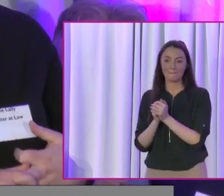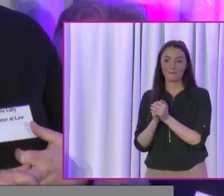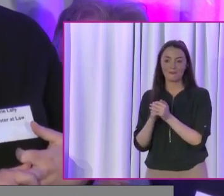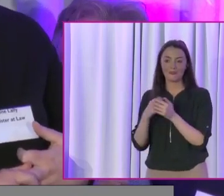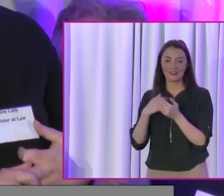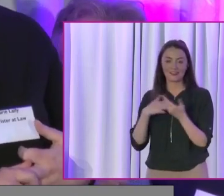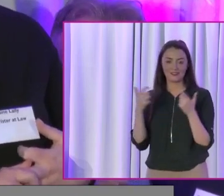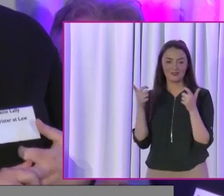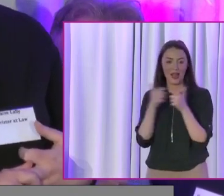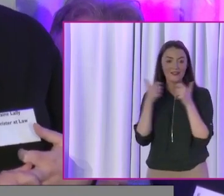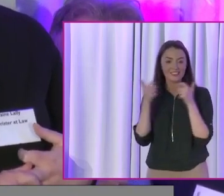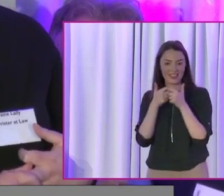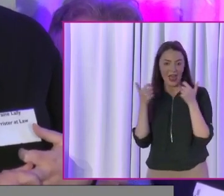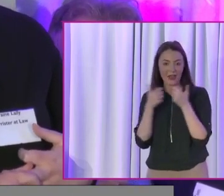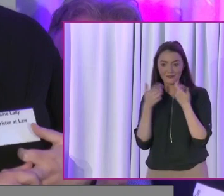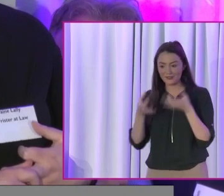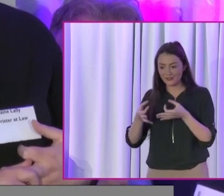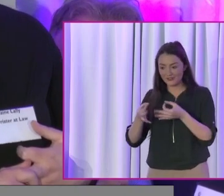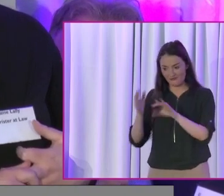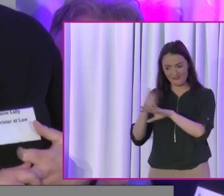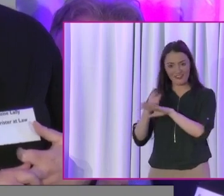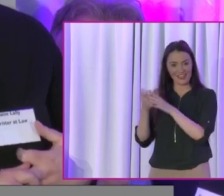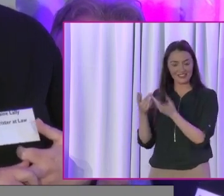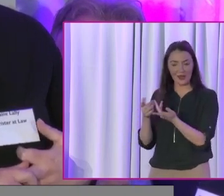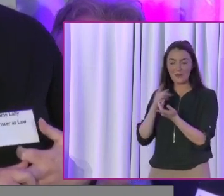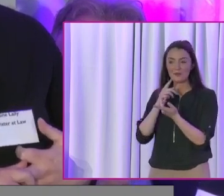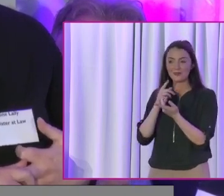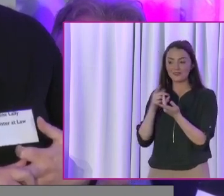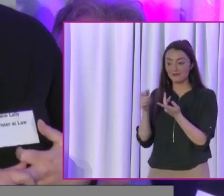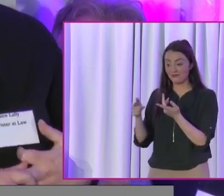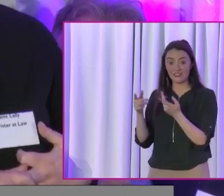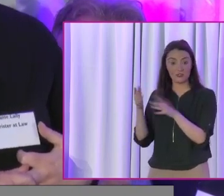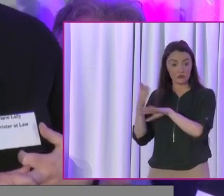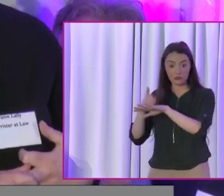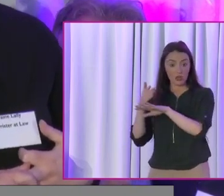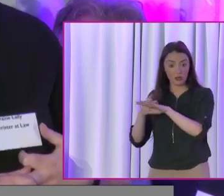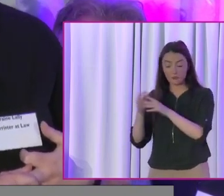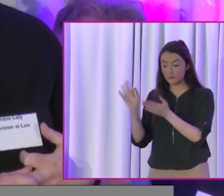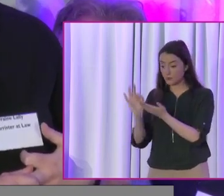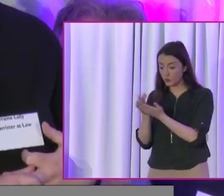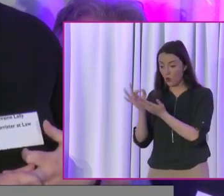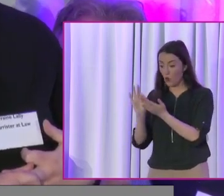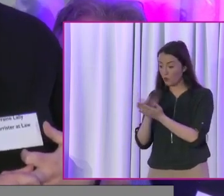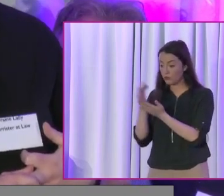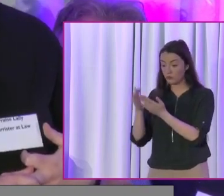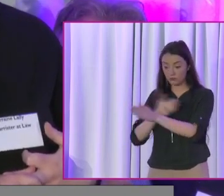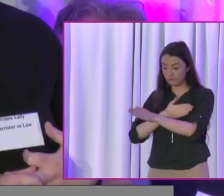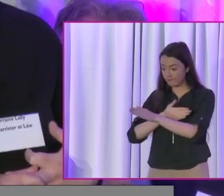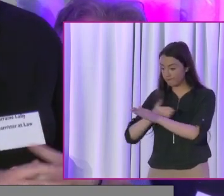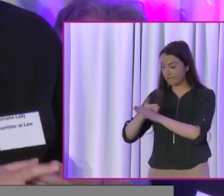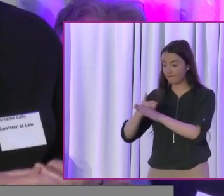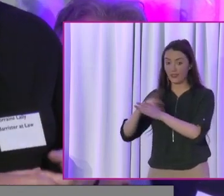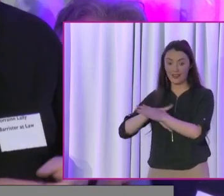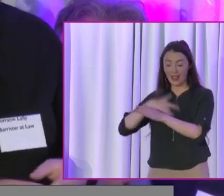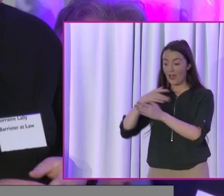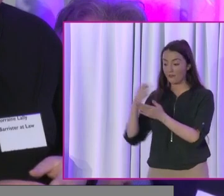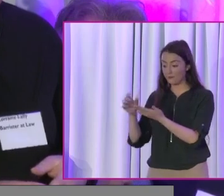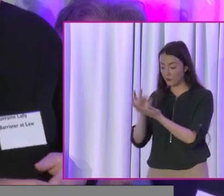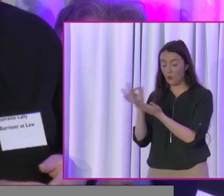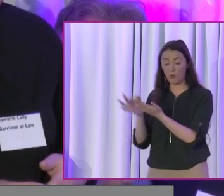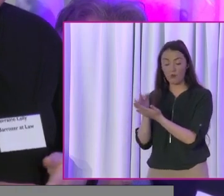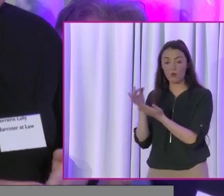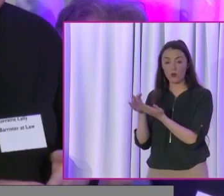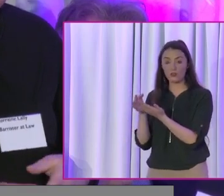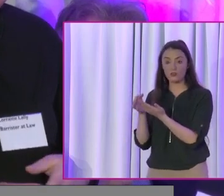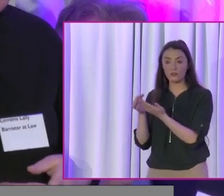And I was laughing. I said to her, you're doing a great job. And she said, like, that's what they did. They taught her how to sew and that was going to be her job, that was going to be her livelihood. That was it. And